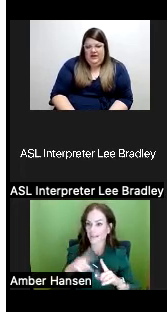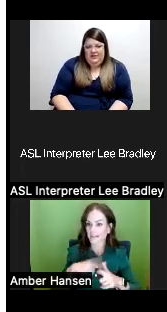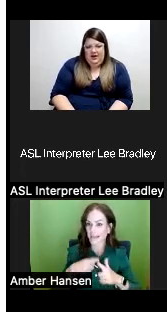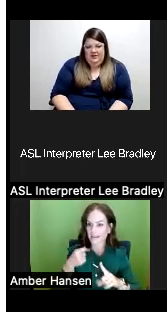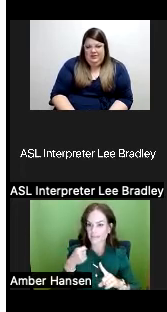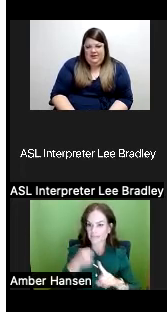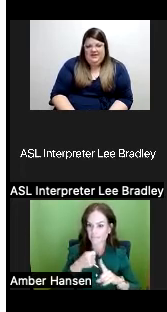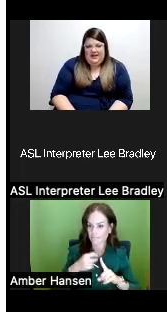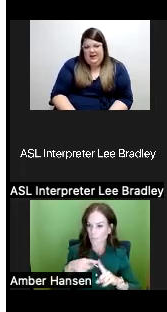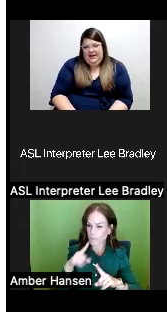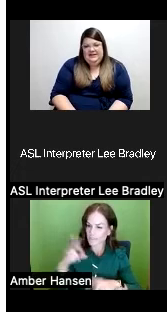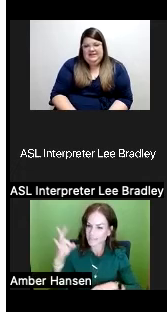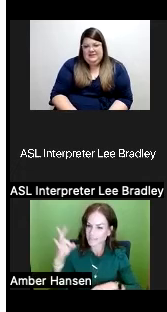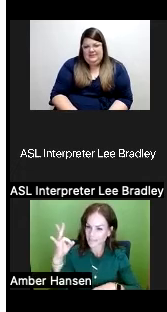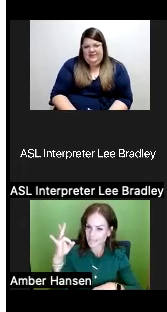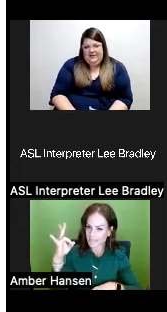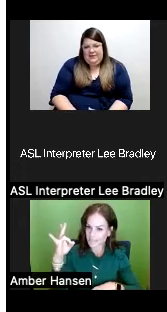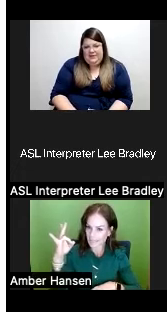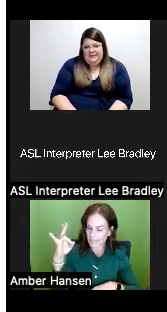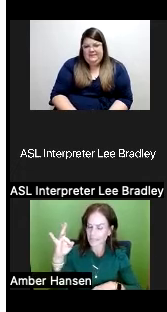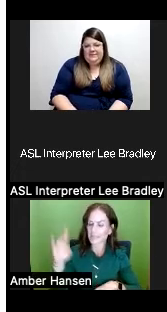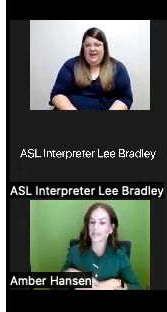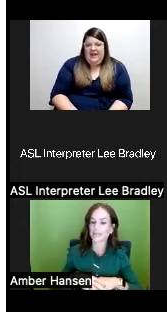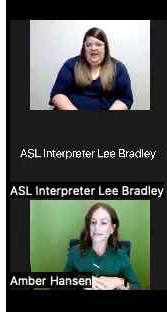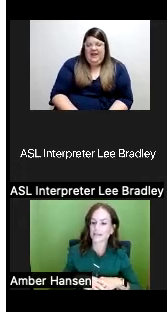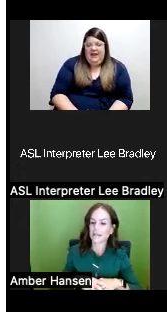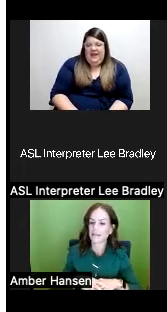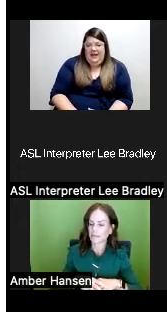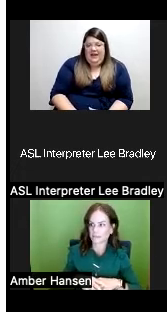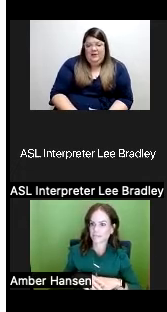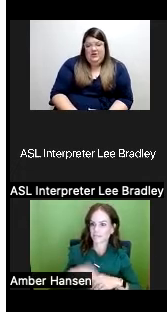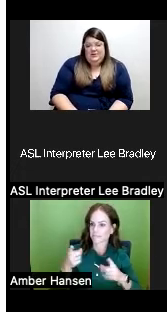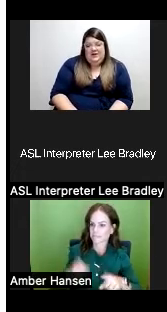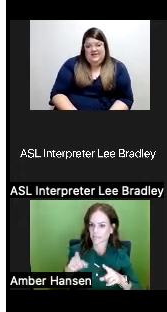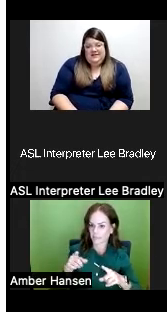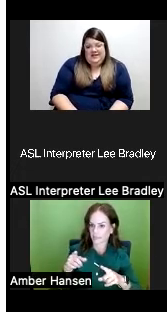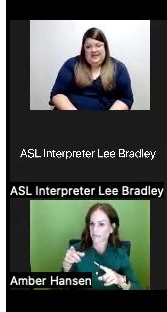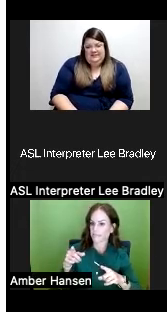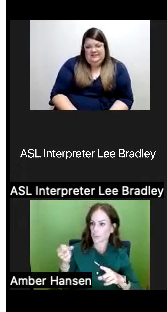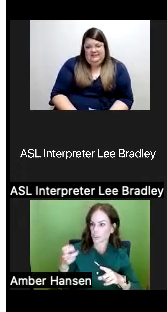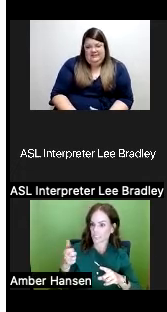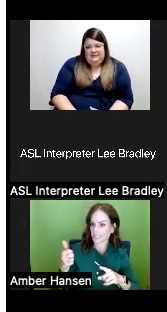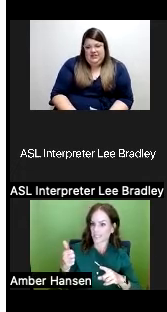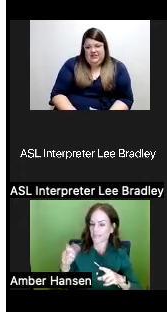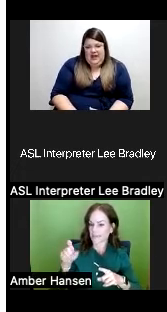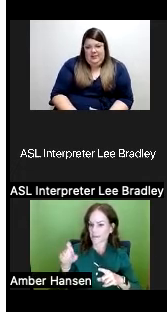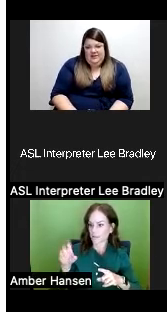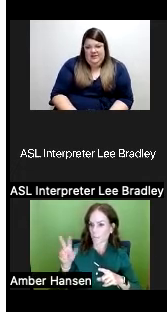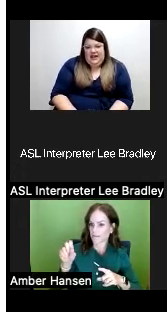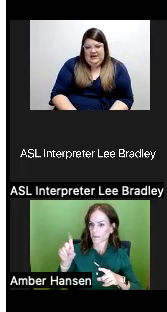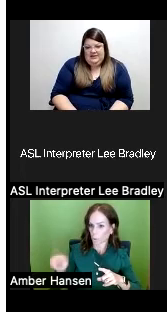car, the family car, but they would say, come on, get into the family Suburban. And then when she was about 17, it just so